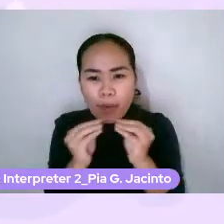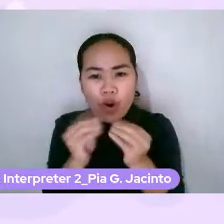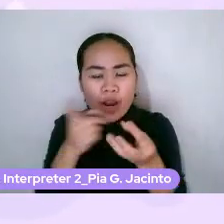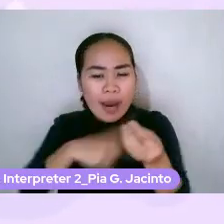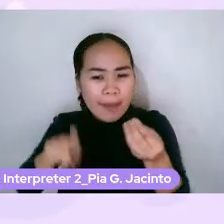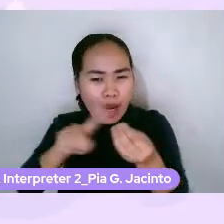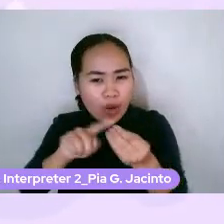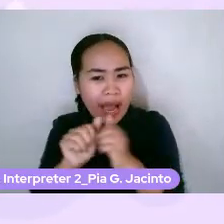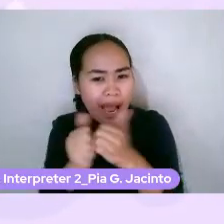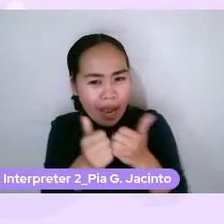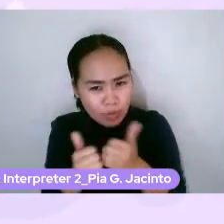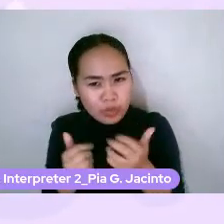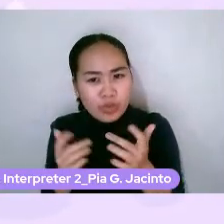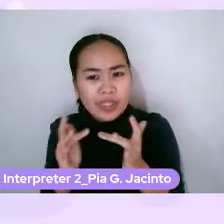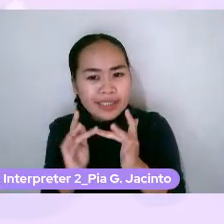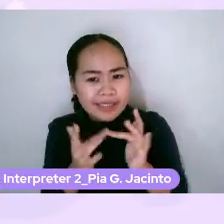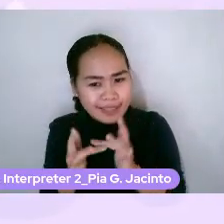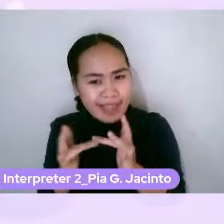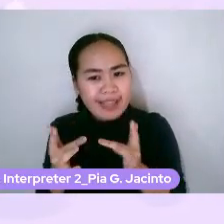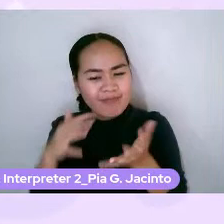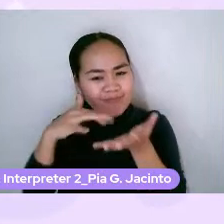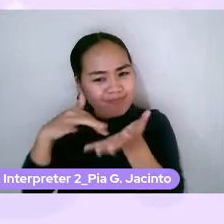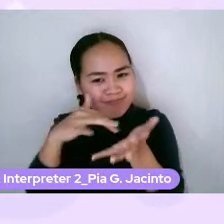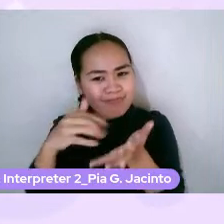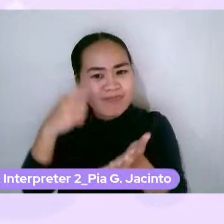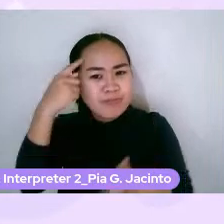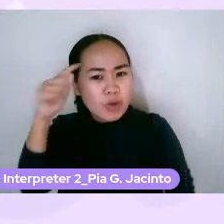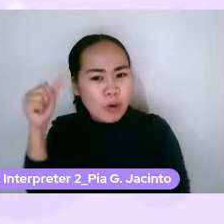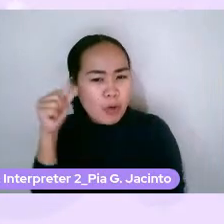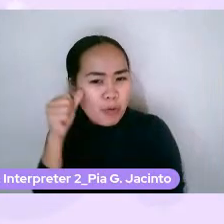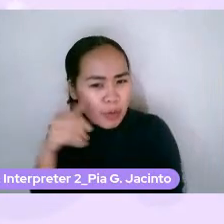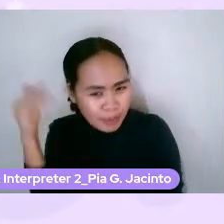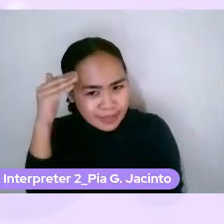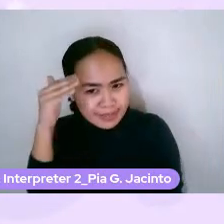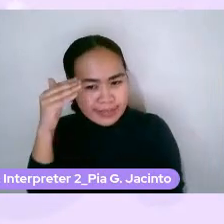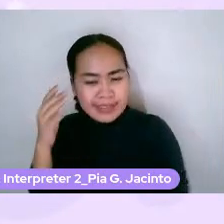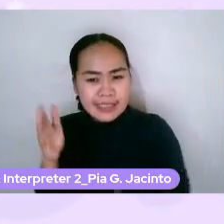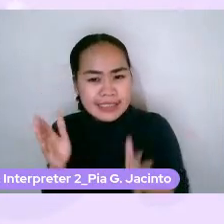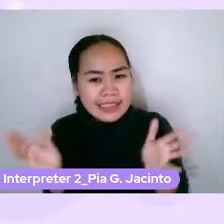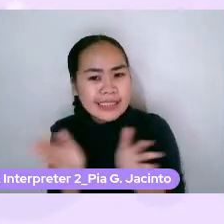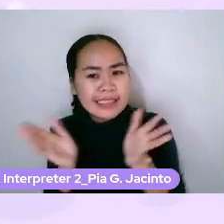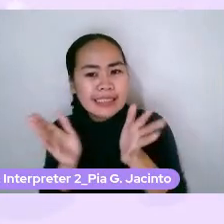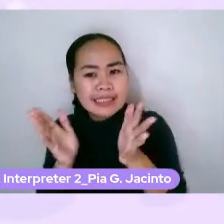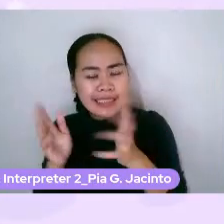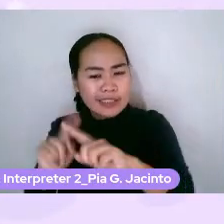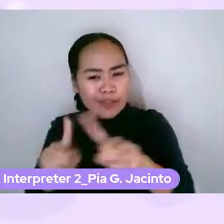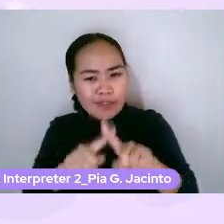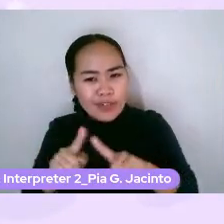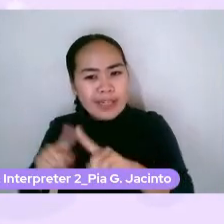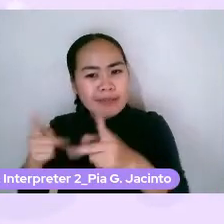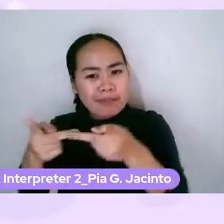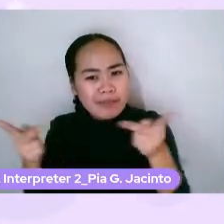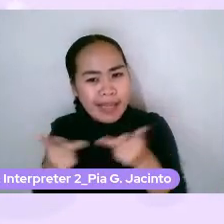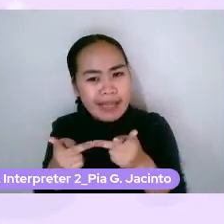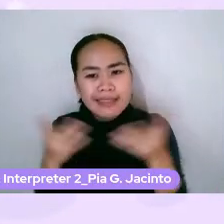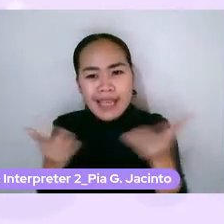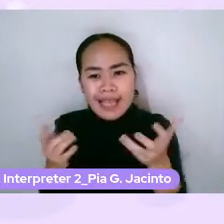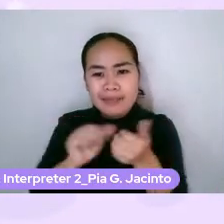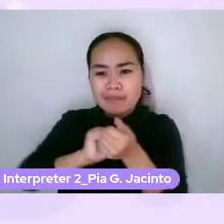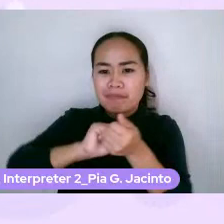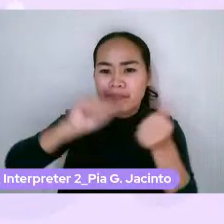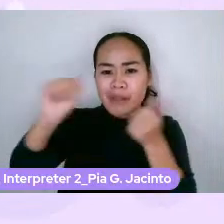for women, develop and enhance communications infrastructure in geographically isolated and rural